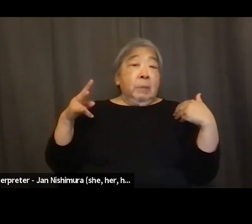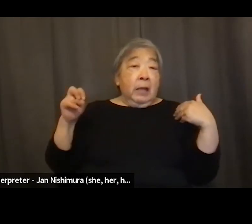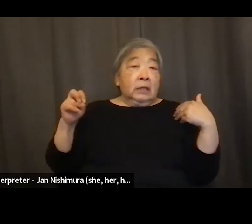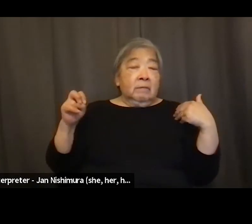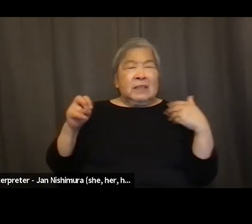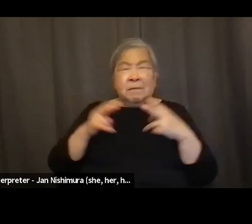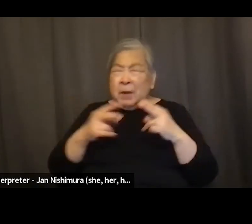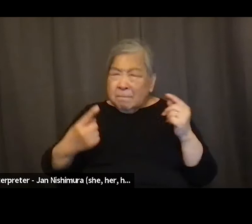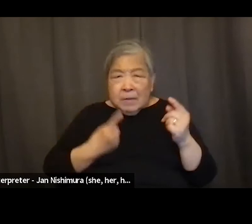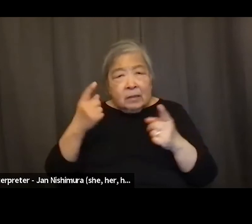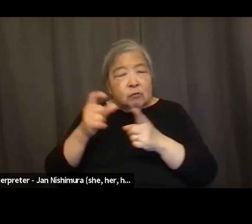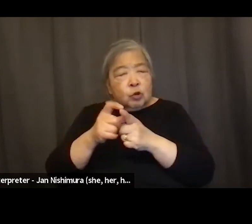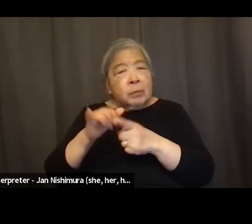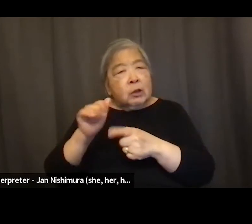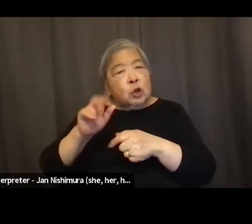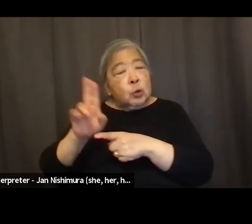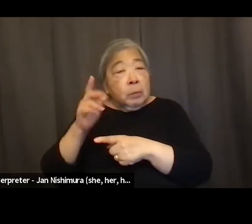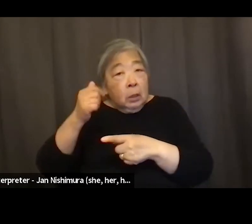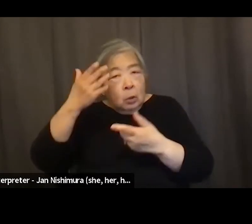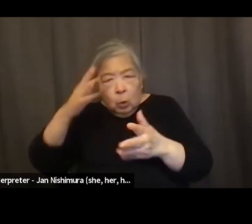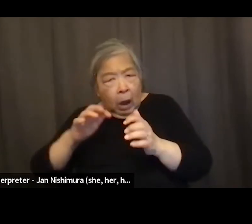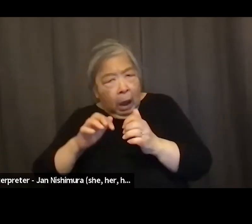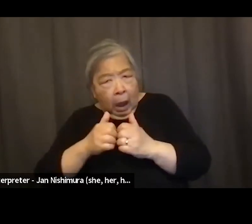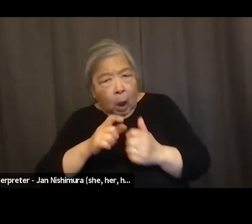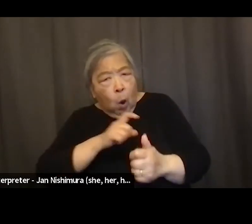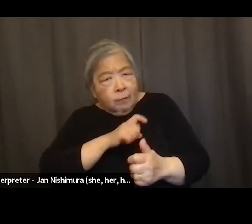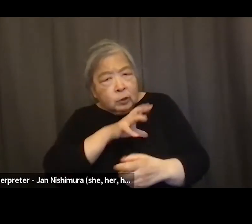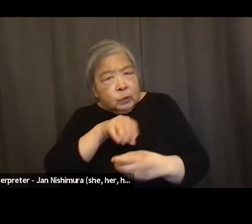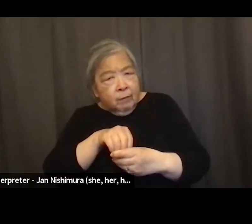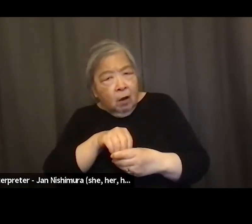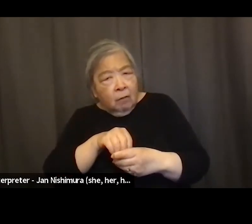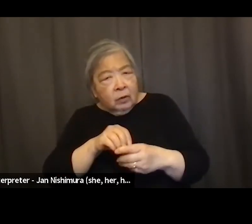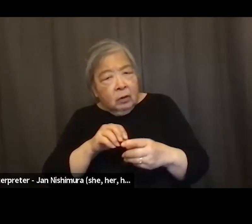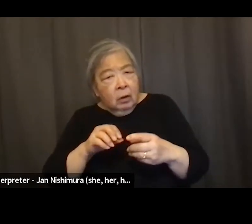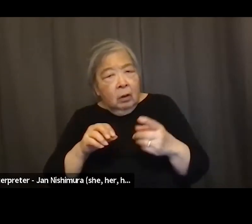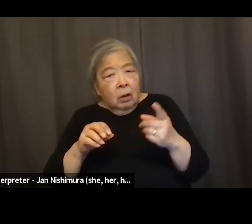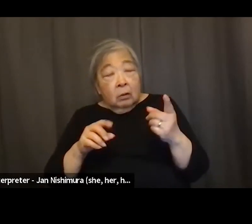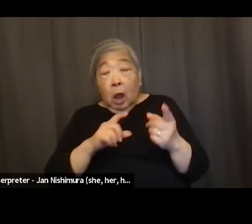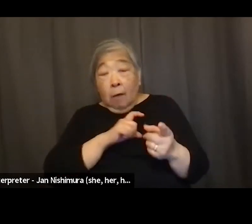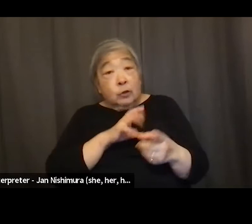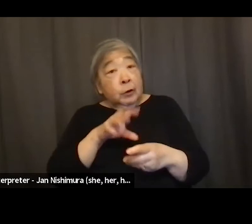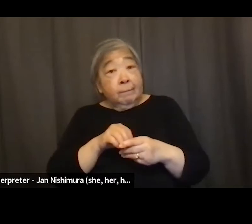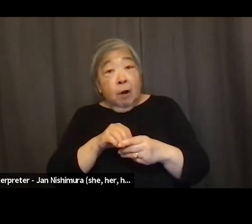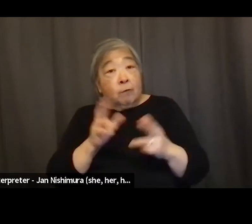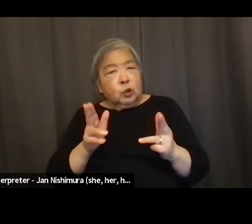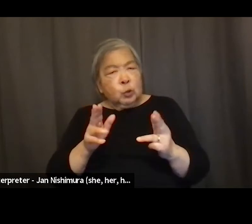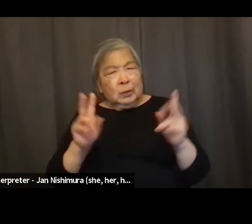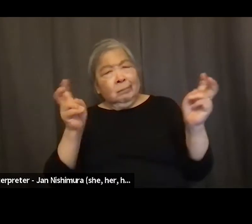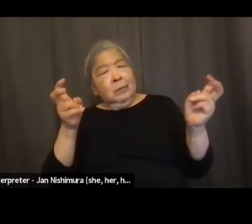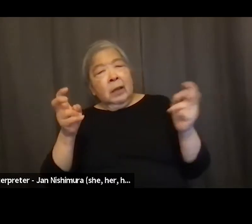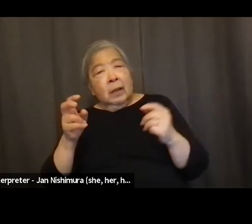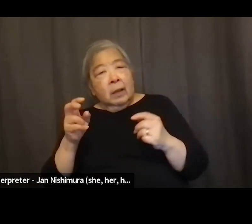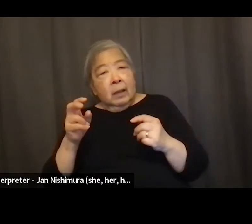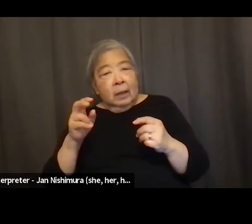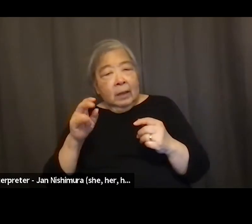can use, as one doesn't know how the officer was involved when we name that and say officer-involved shooting. And if you are under the